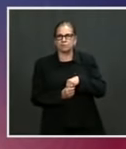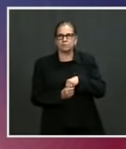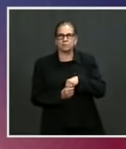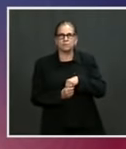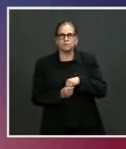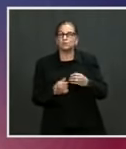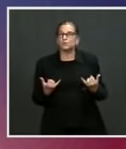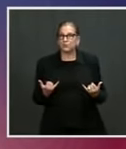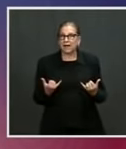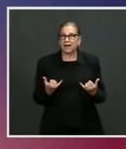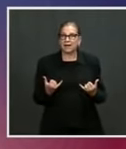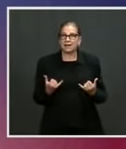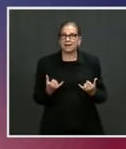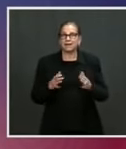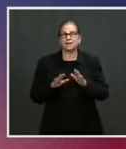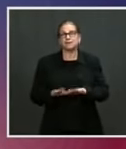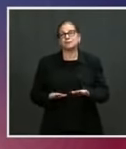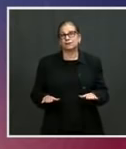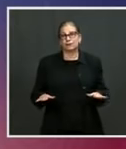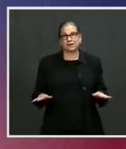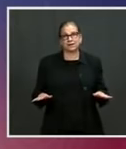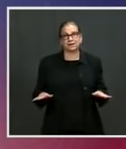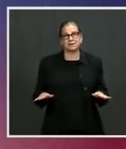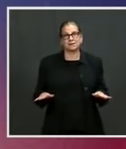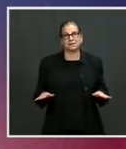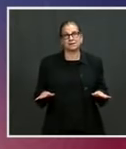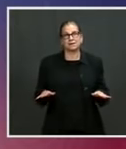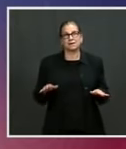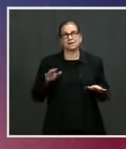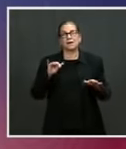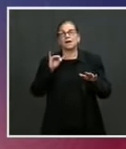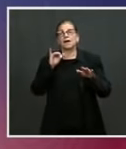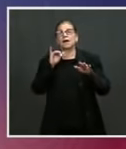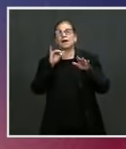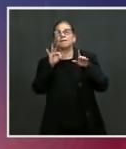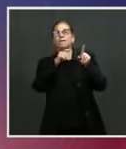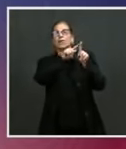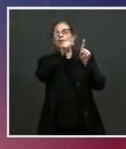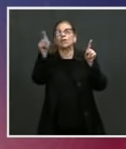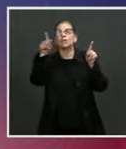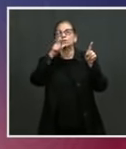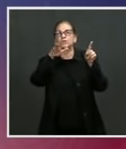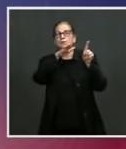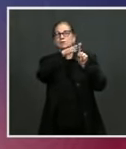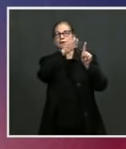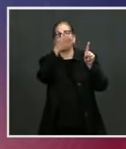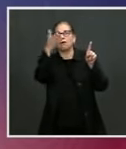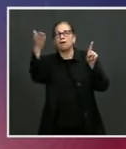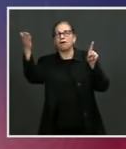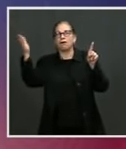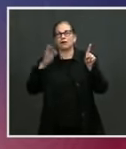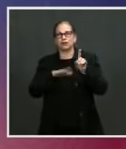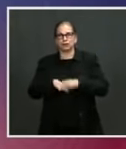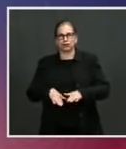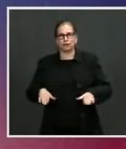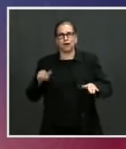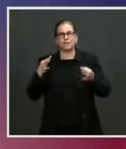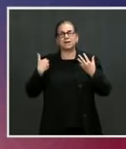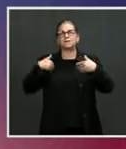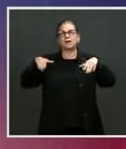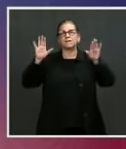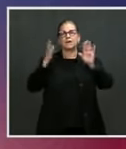children of sacrifice made by a long line of American service members,